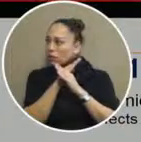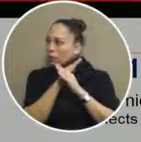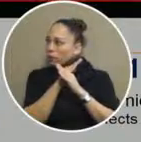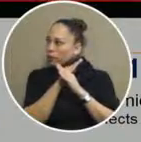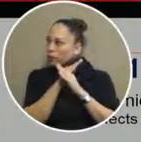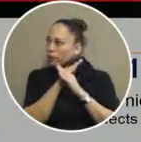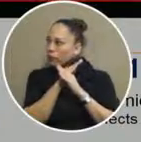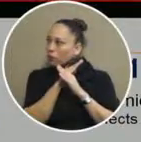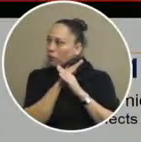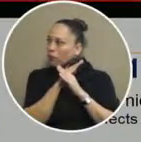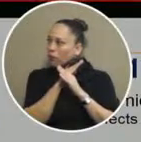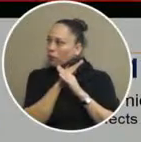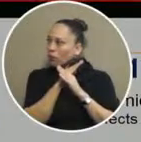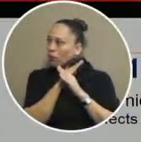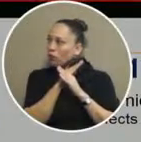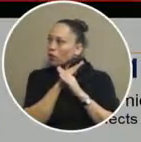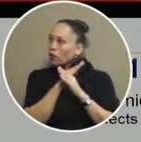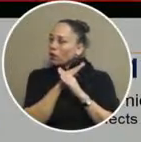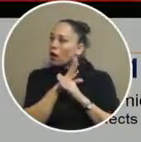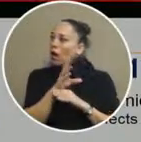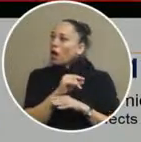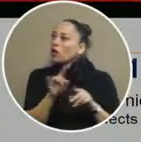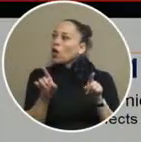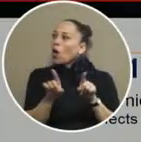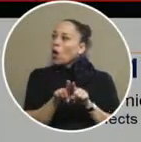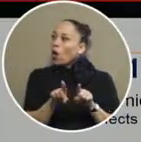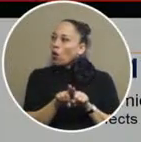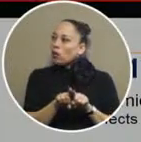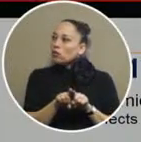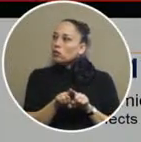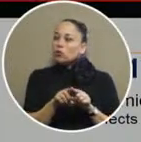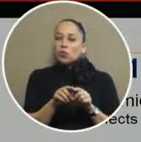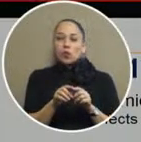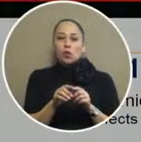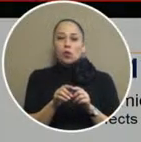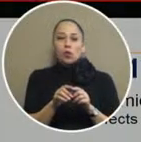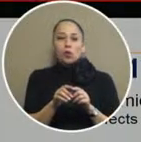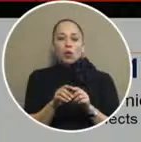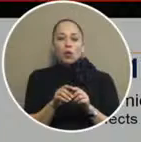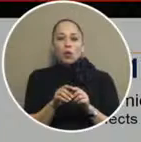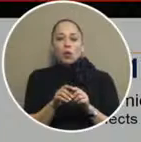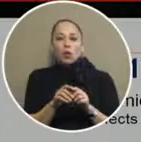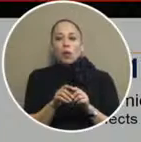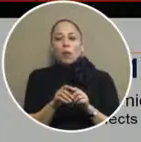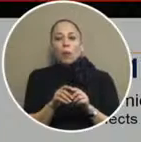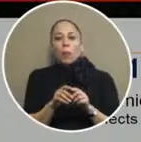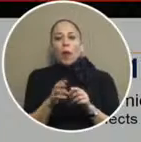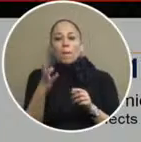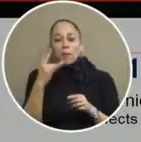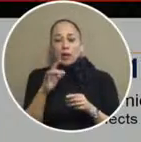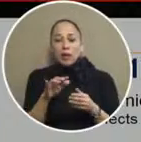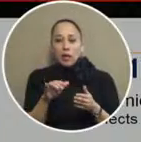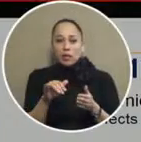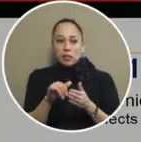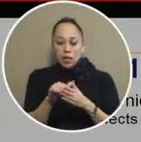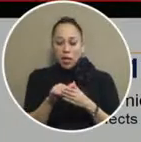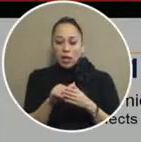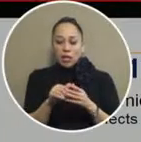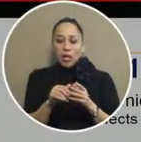that also intervene with those ACE2 receptors, and it doesn't let the virus attach to the